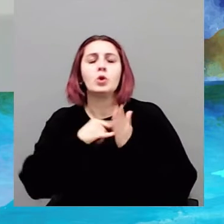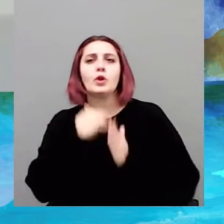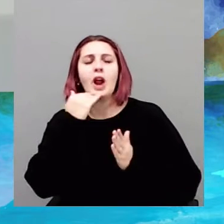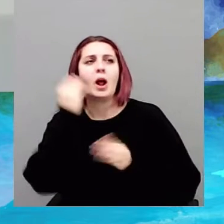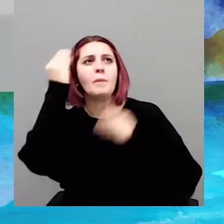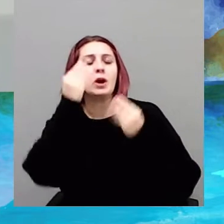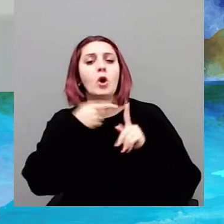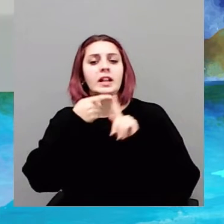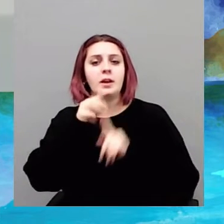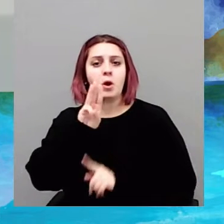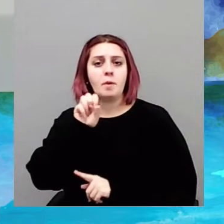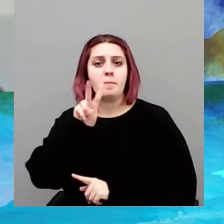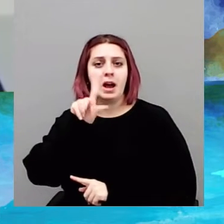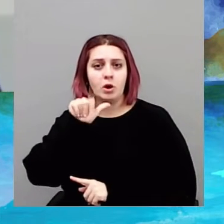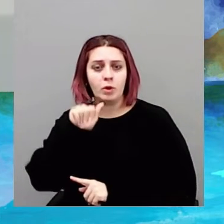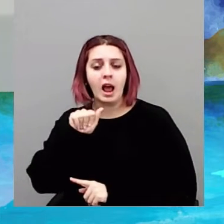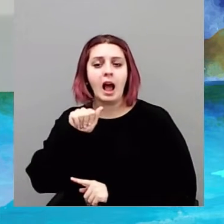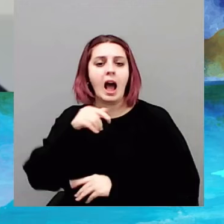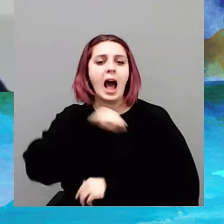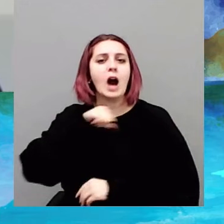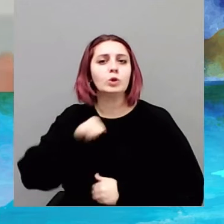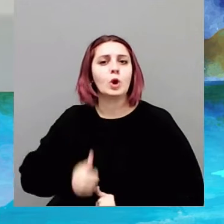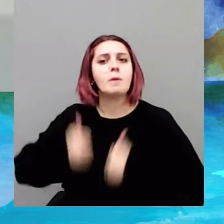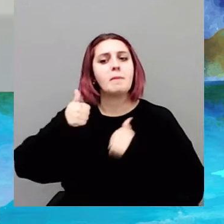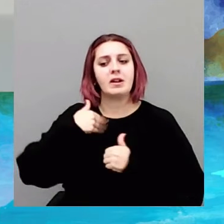with the hand of one of their children.